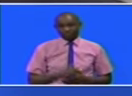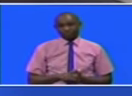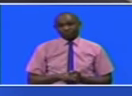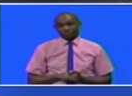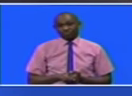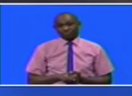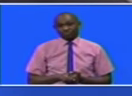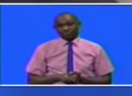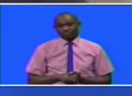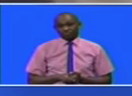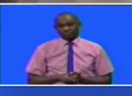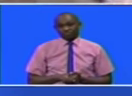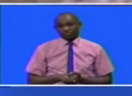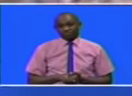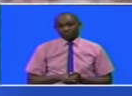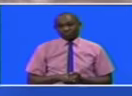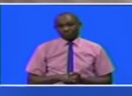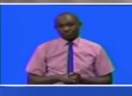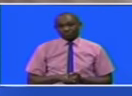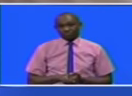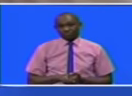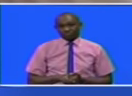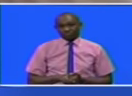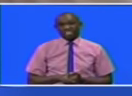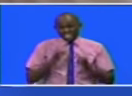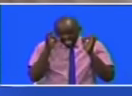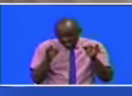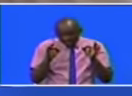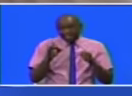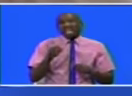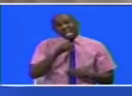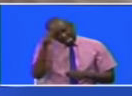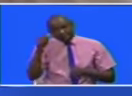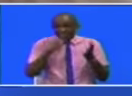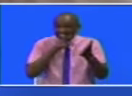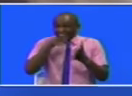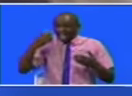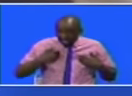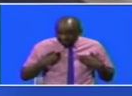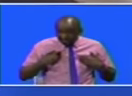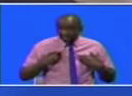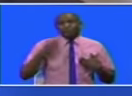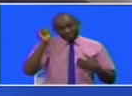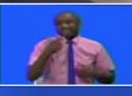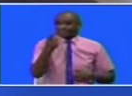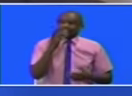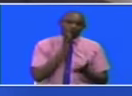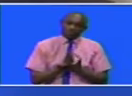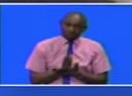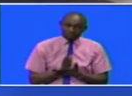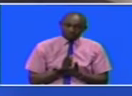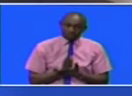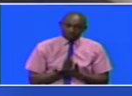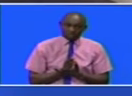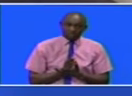Chitonkurenge condoned it. If there is anything wrong, then it must be said. Tell